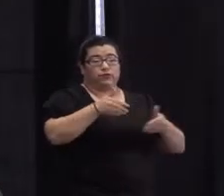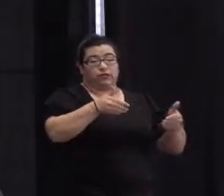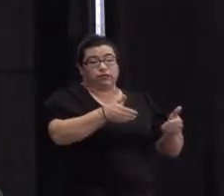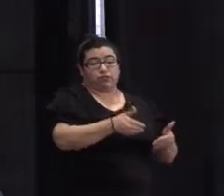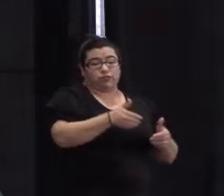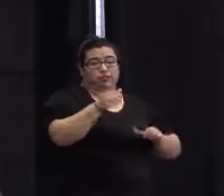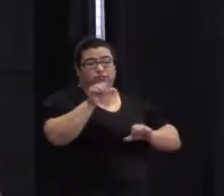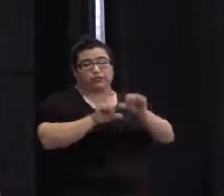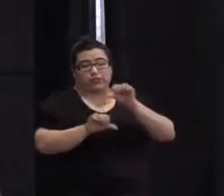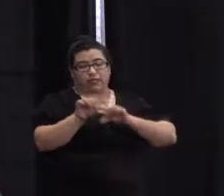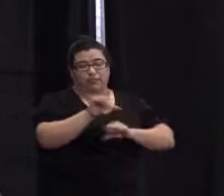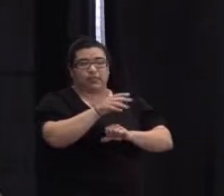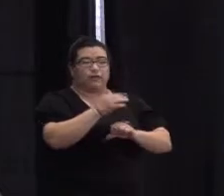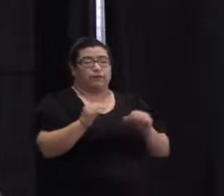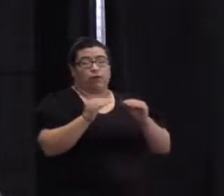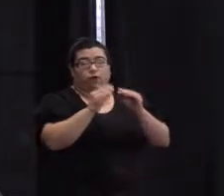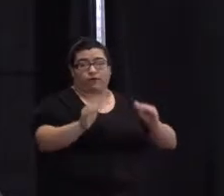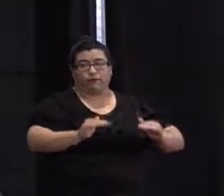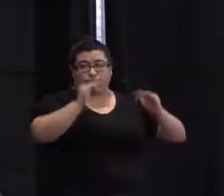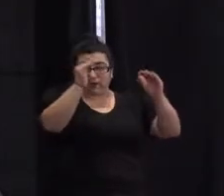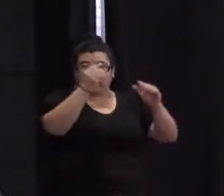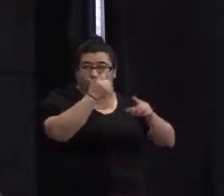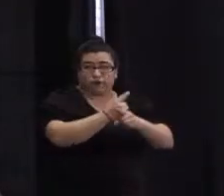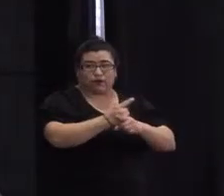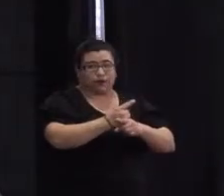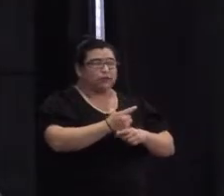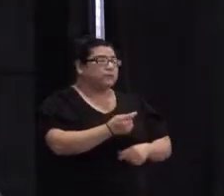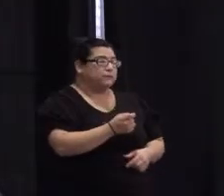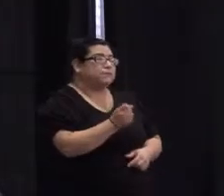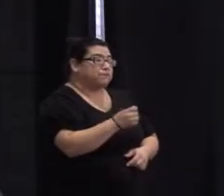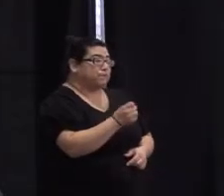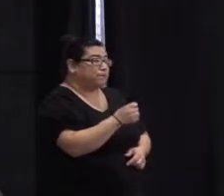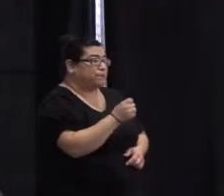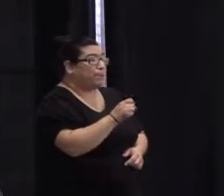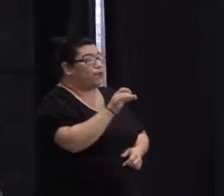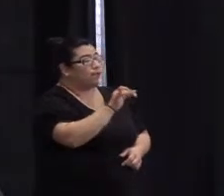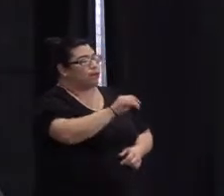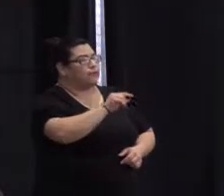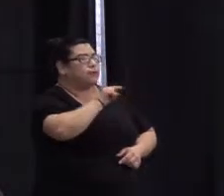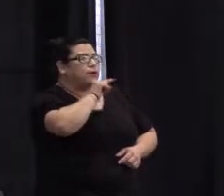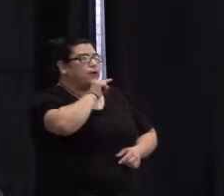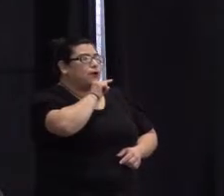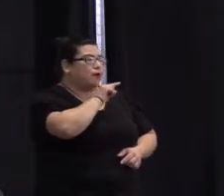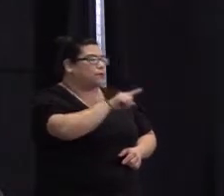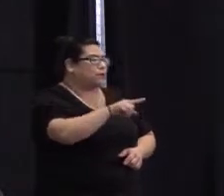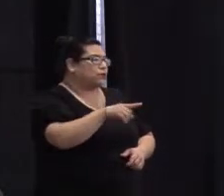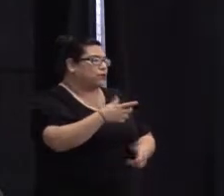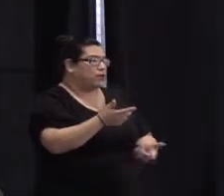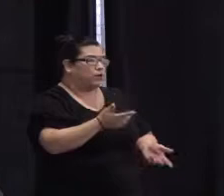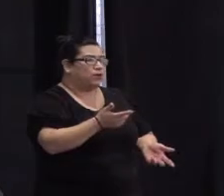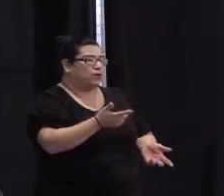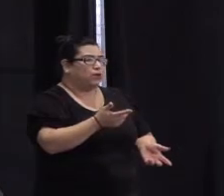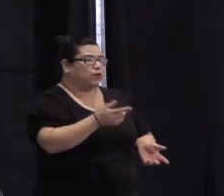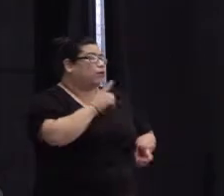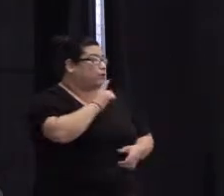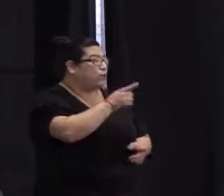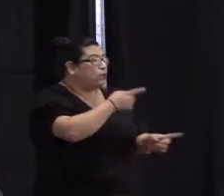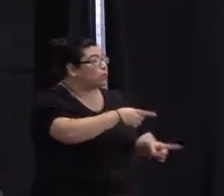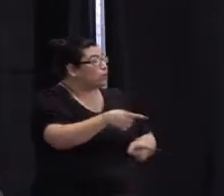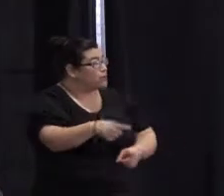sciences and more advanced. And that is absolutely that's absolutely a real